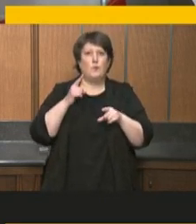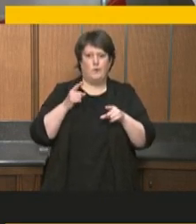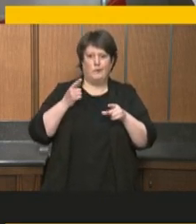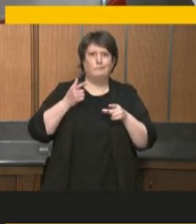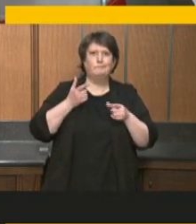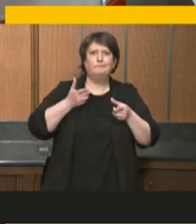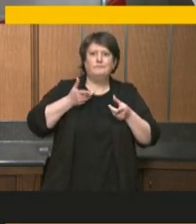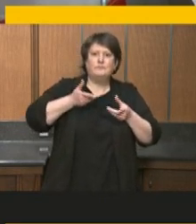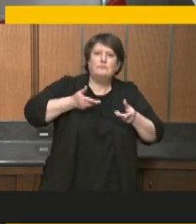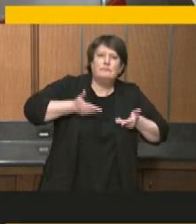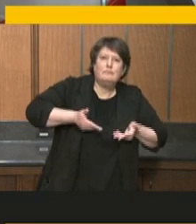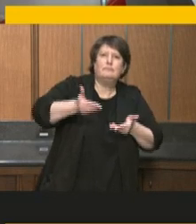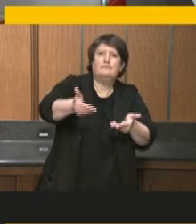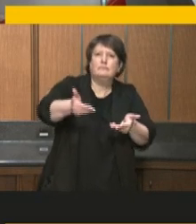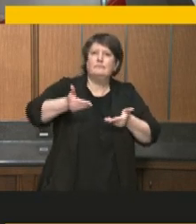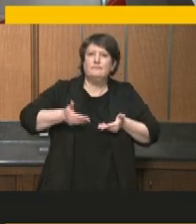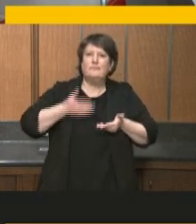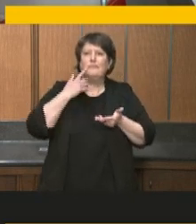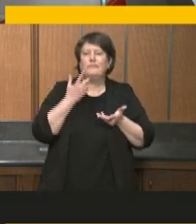These supply chains